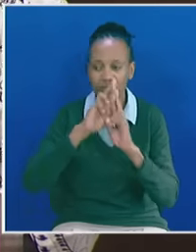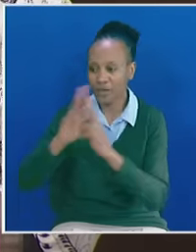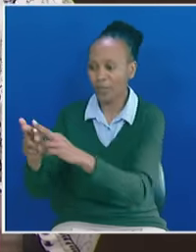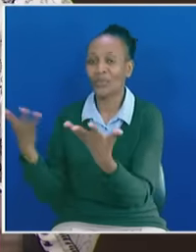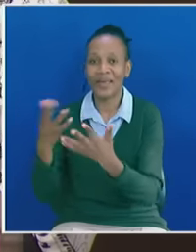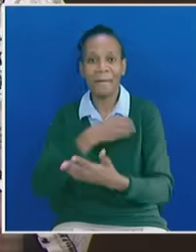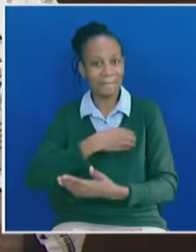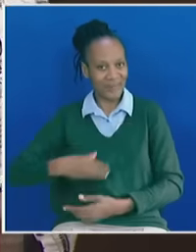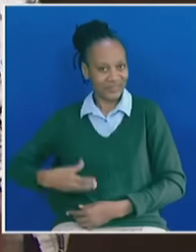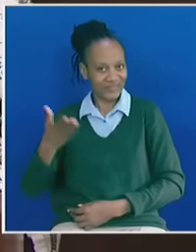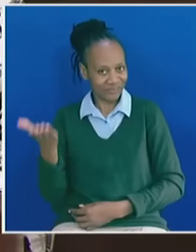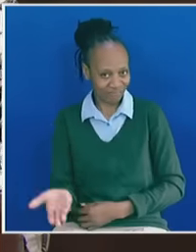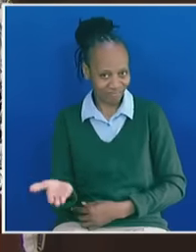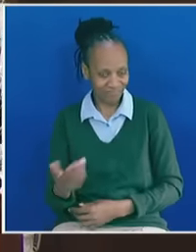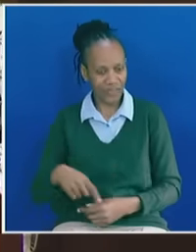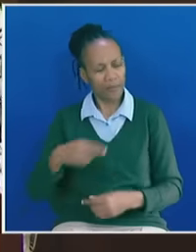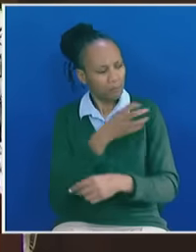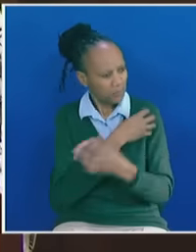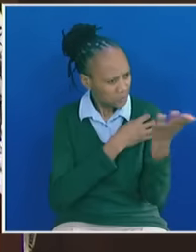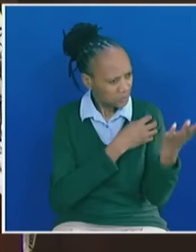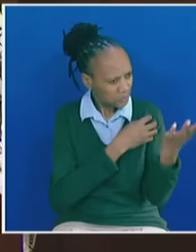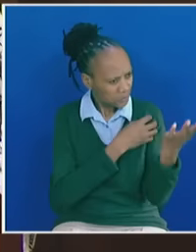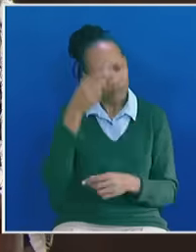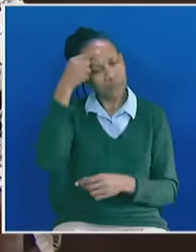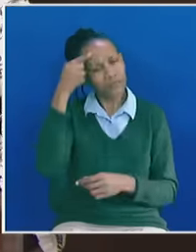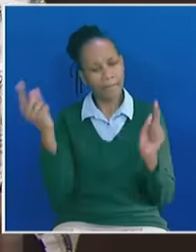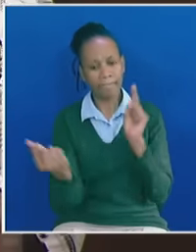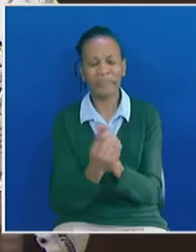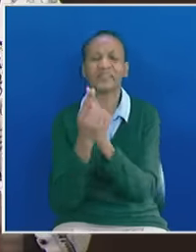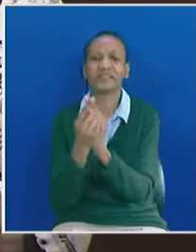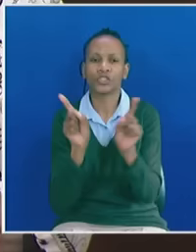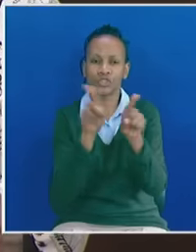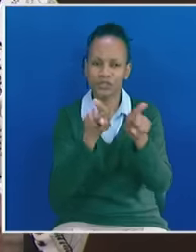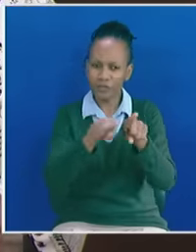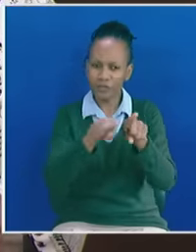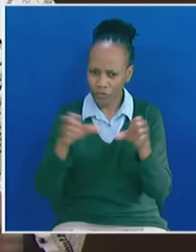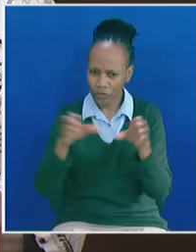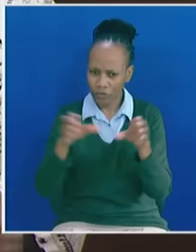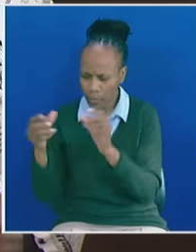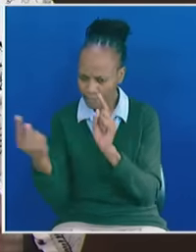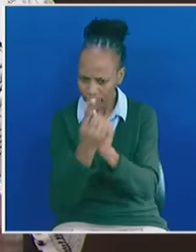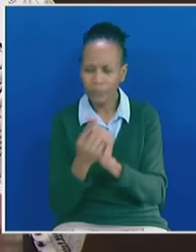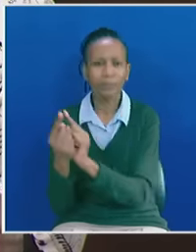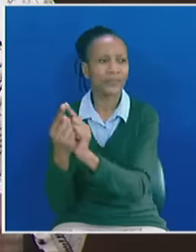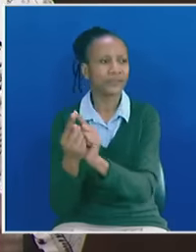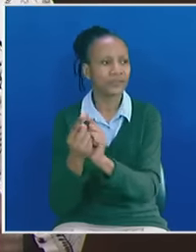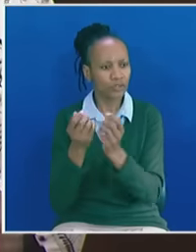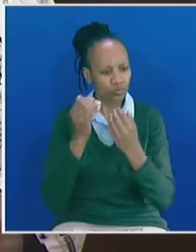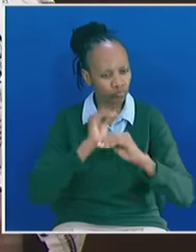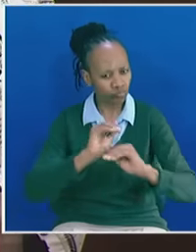President. Minister, we think that you should consider a meeting with party leaders to promote awareness and